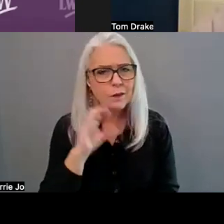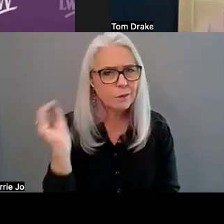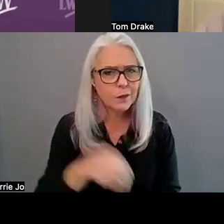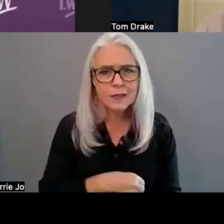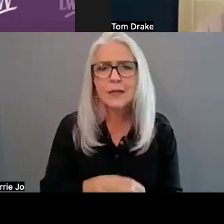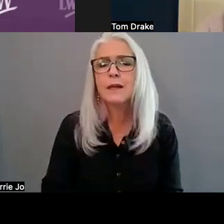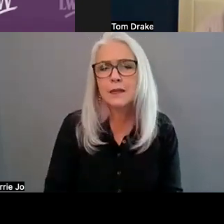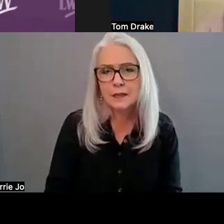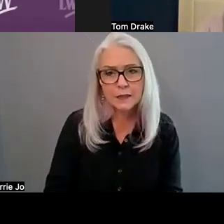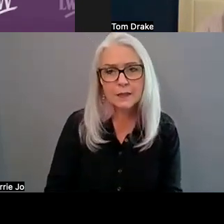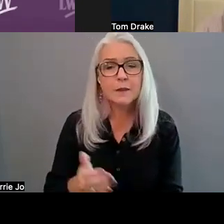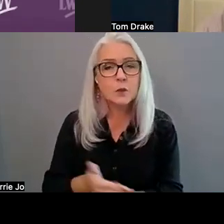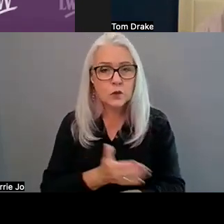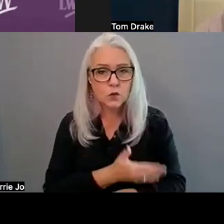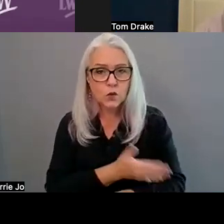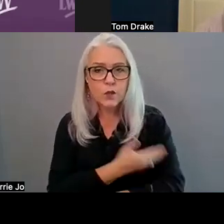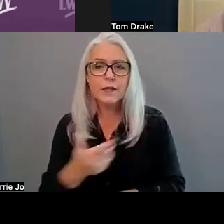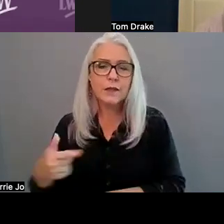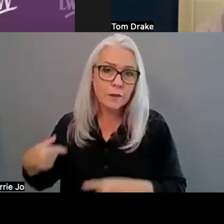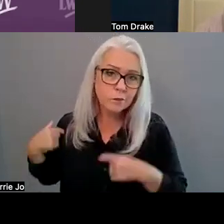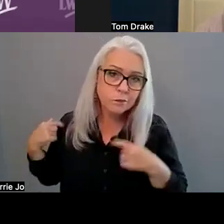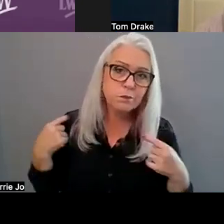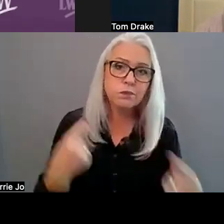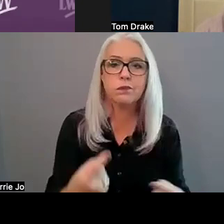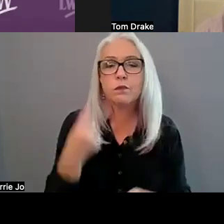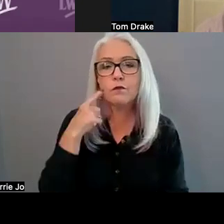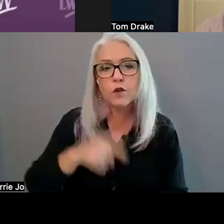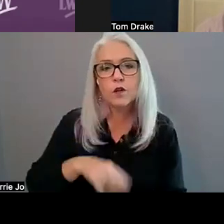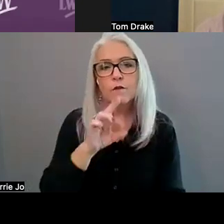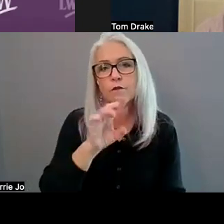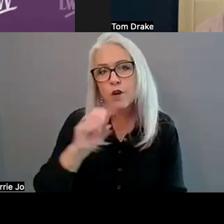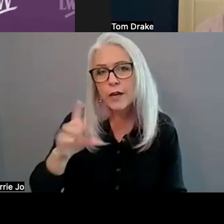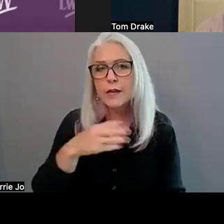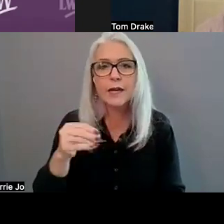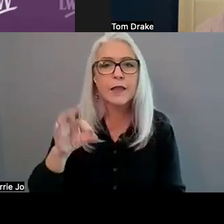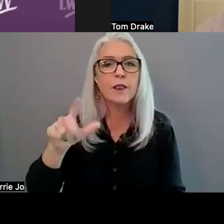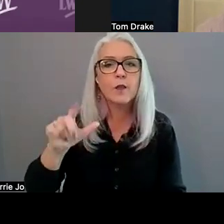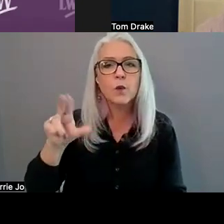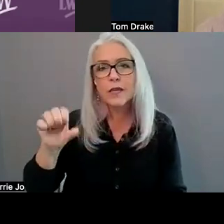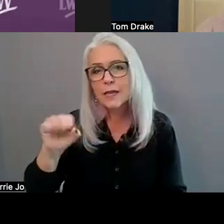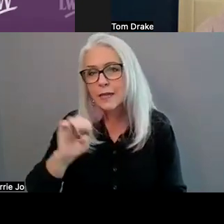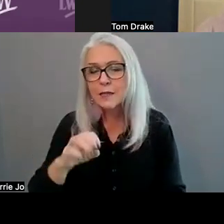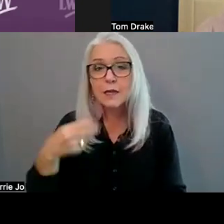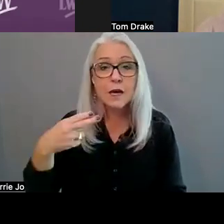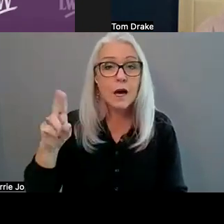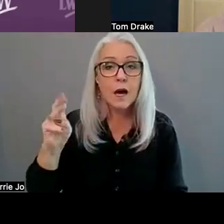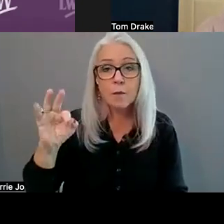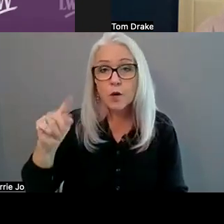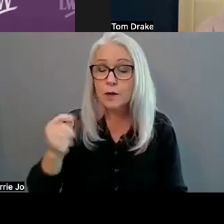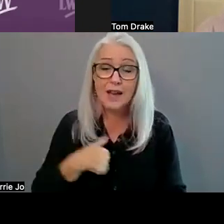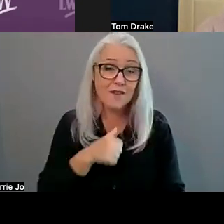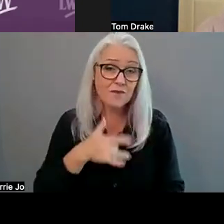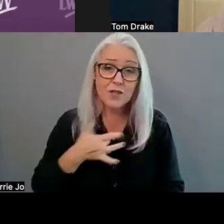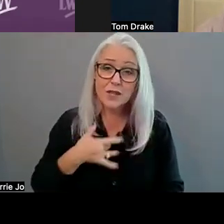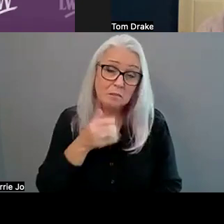restoring the legacy of Fred and Louise Hubbard. I agree that we have not put enough effort into Rallies